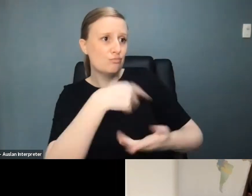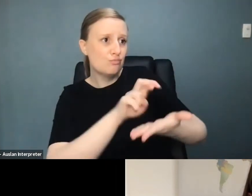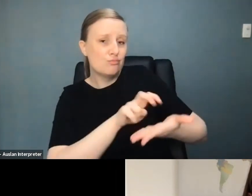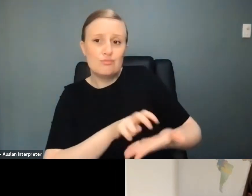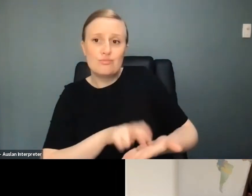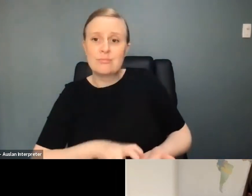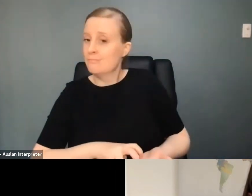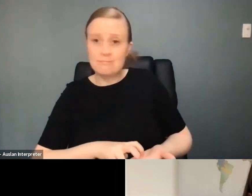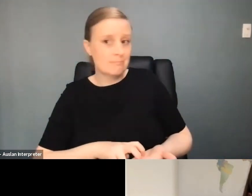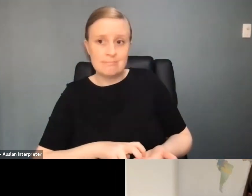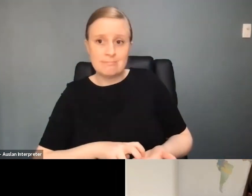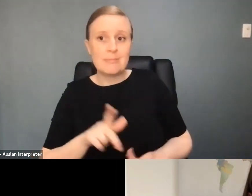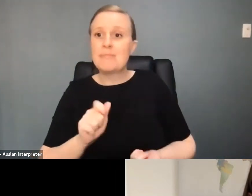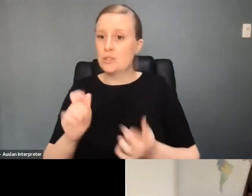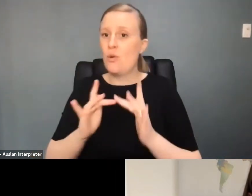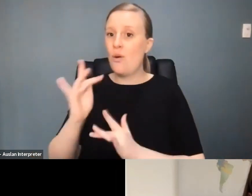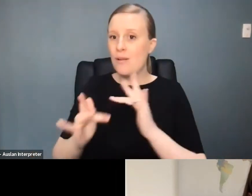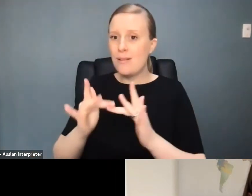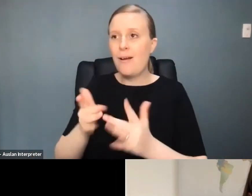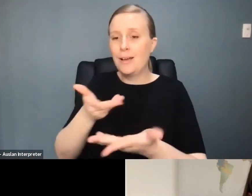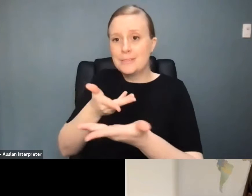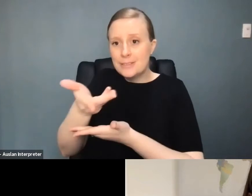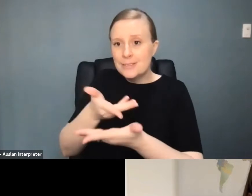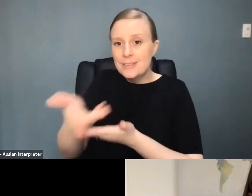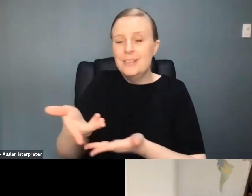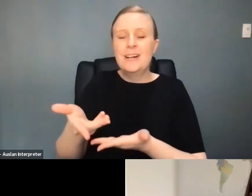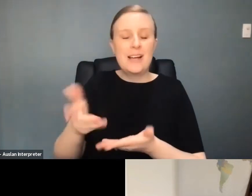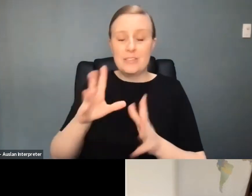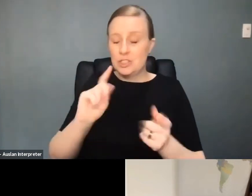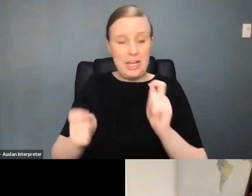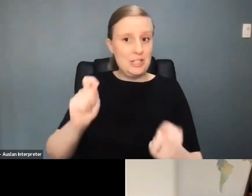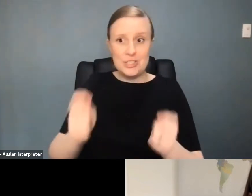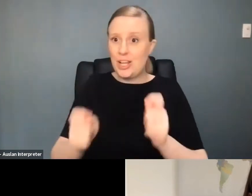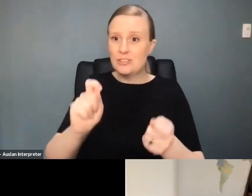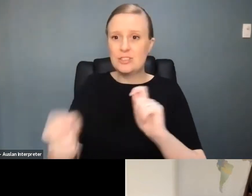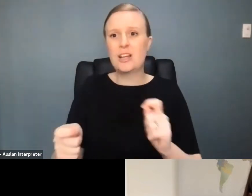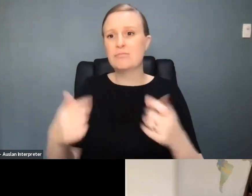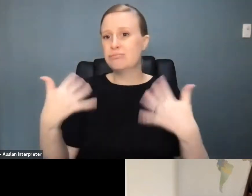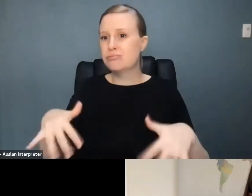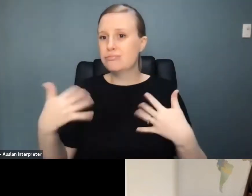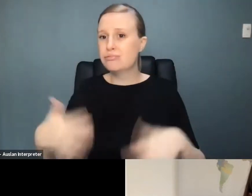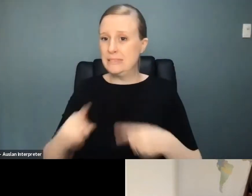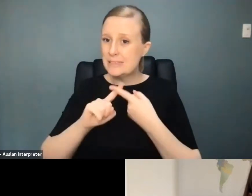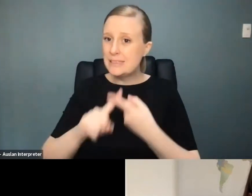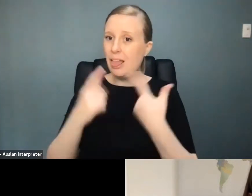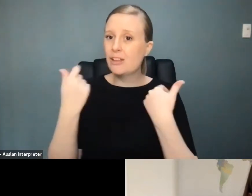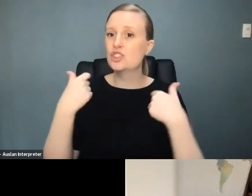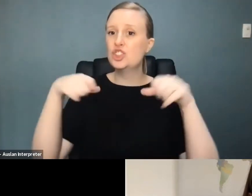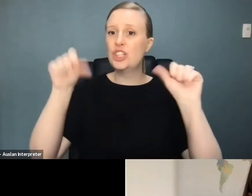online, and have done a remarkable job to complete the task despite all of these